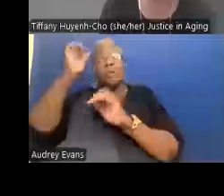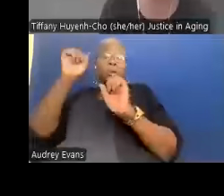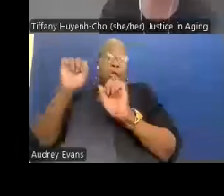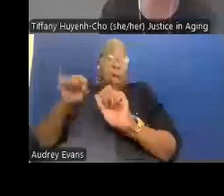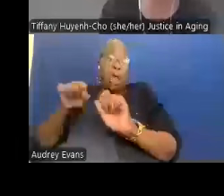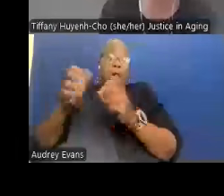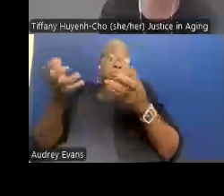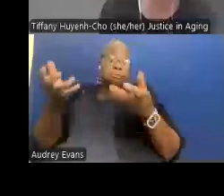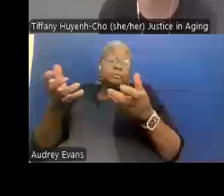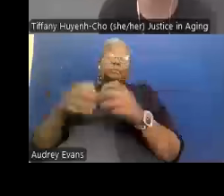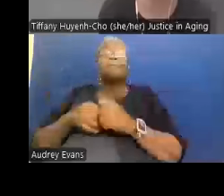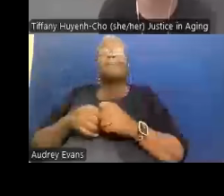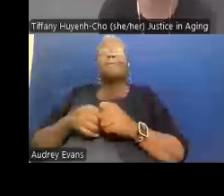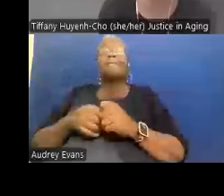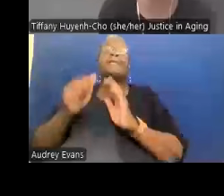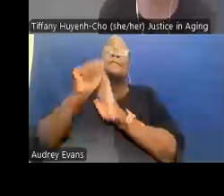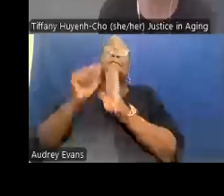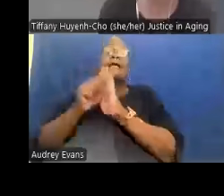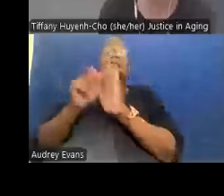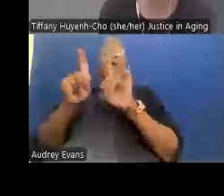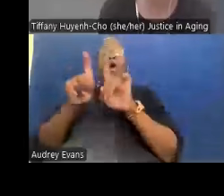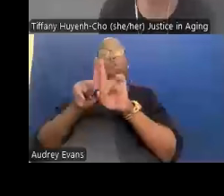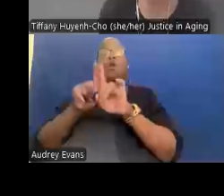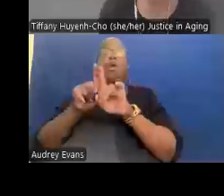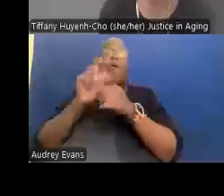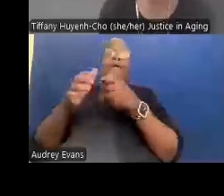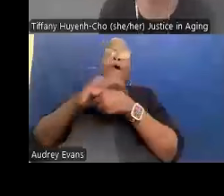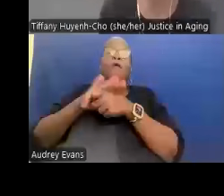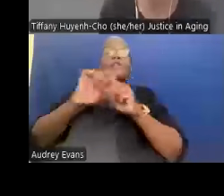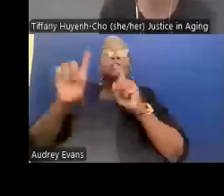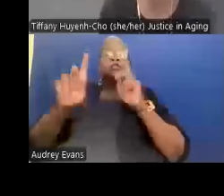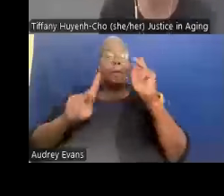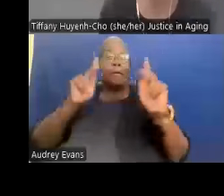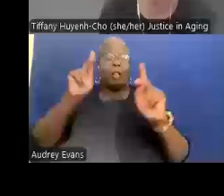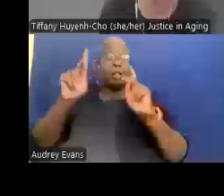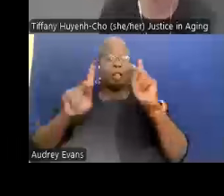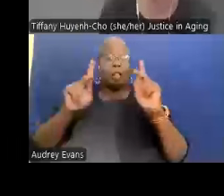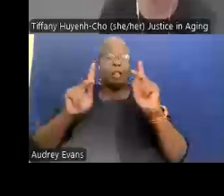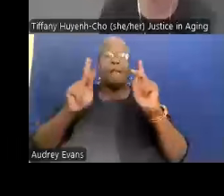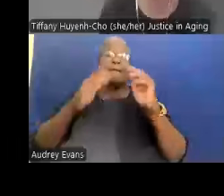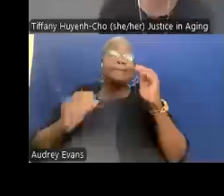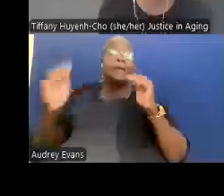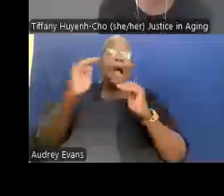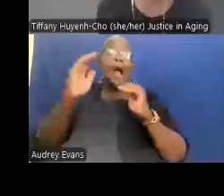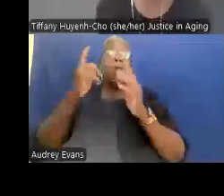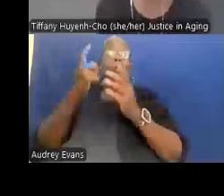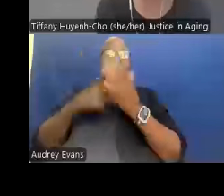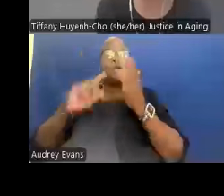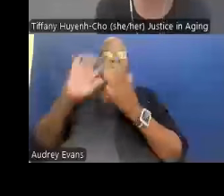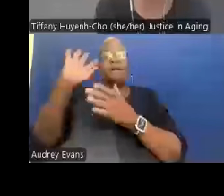minimums. States can also cover additional populations beyond what's federally